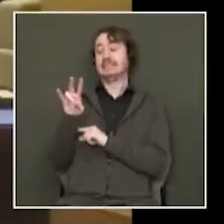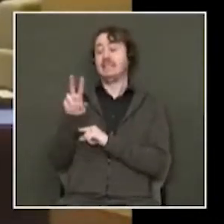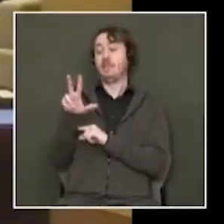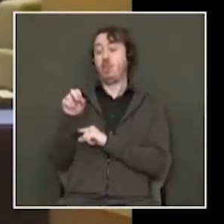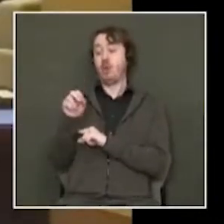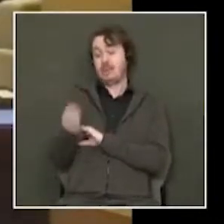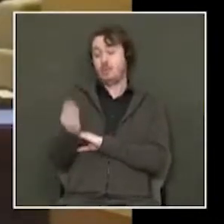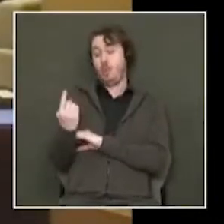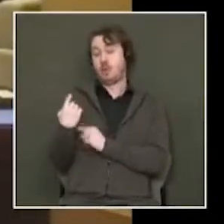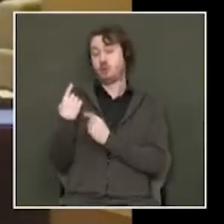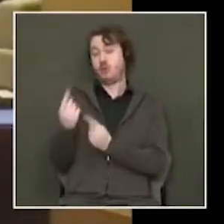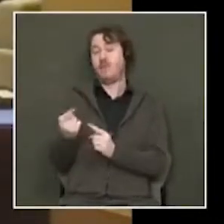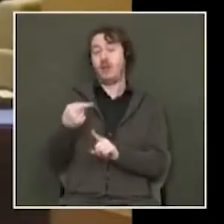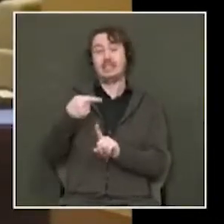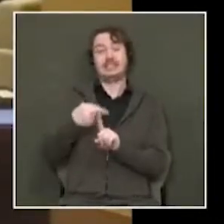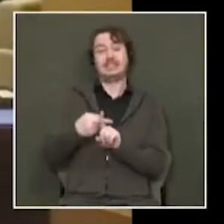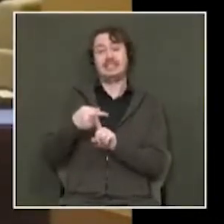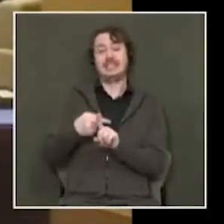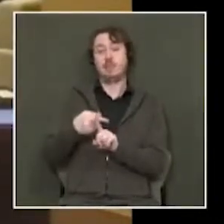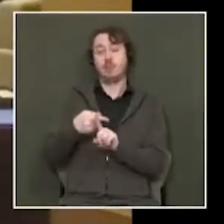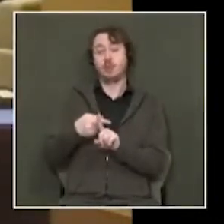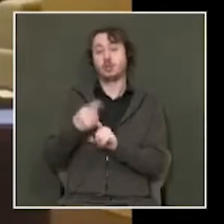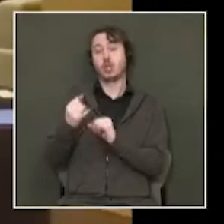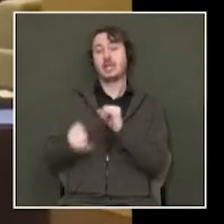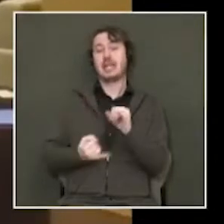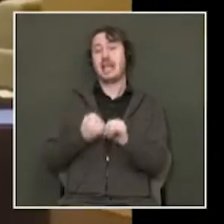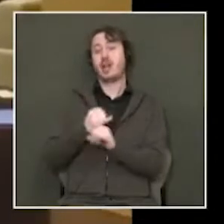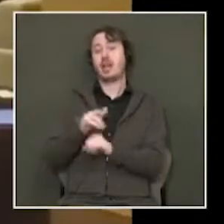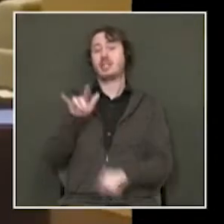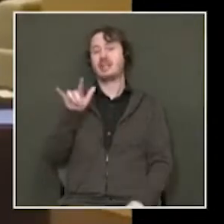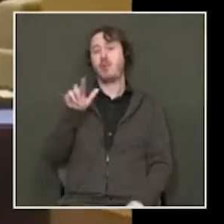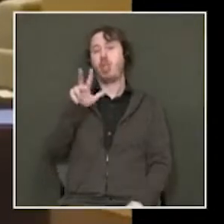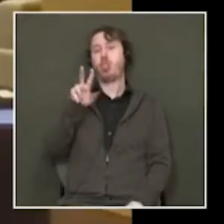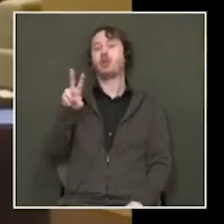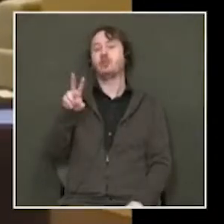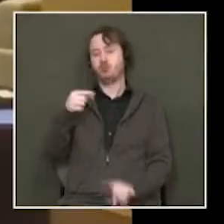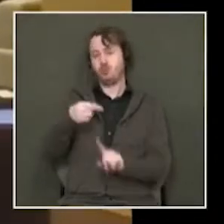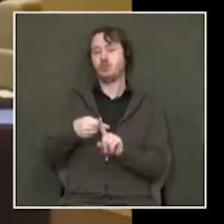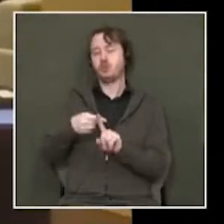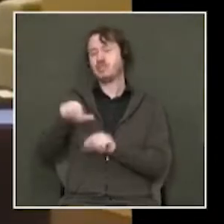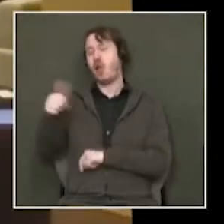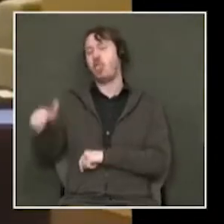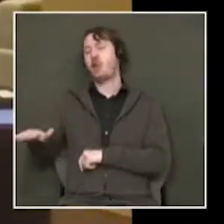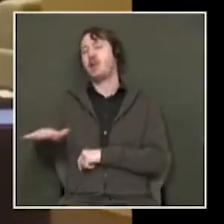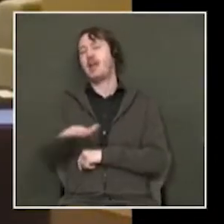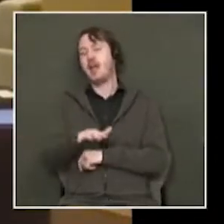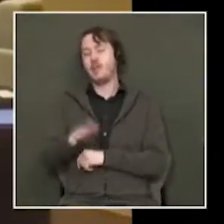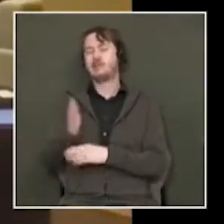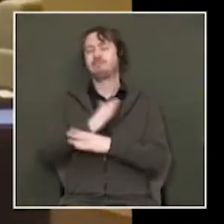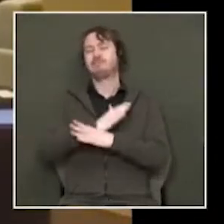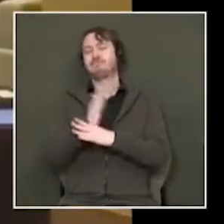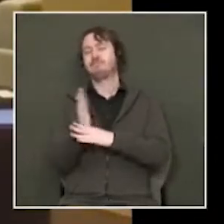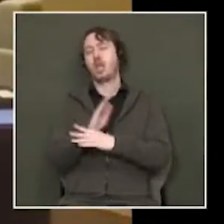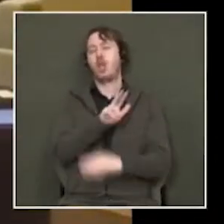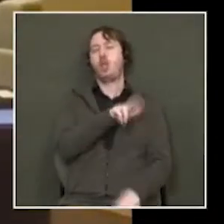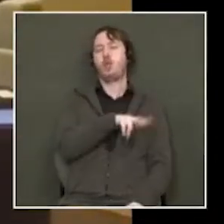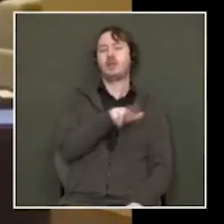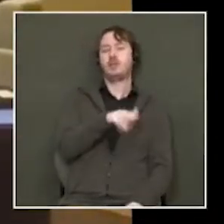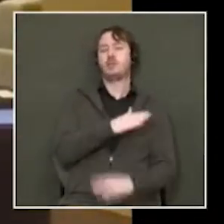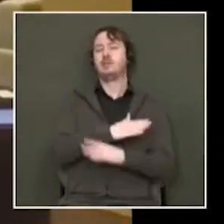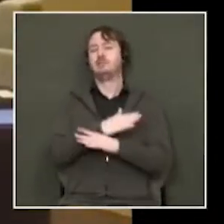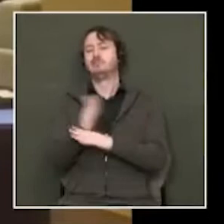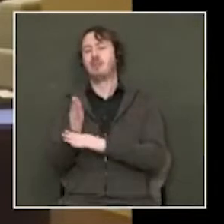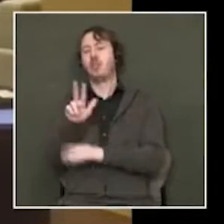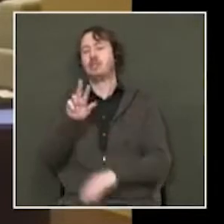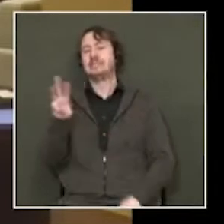temperature at San Antonio International Airport was 32 degrees, with other parts of the city ranging between 33 and 36